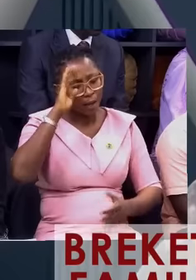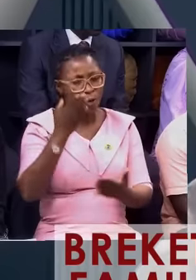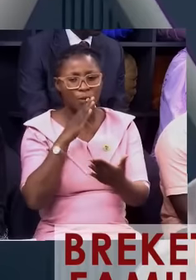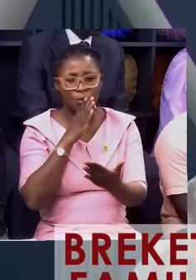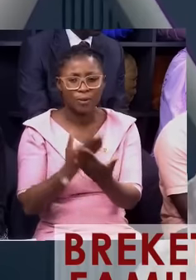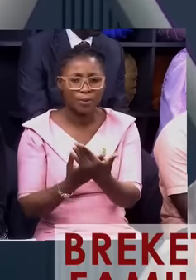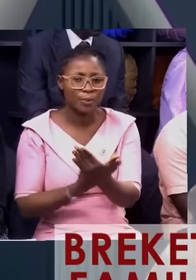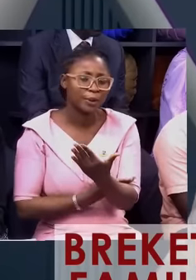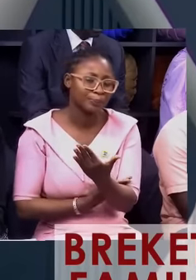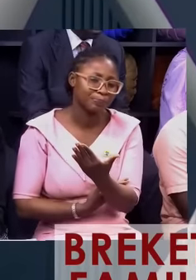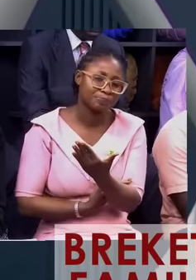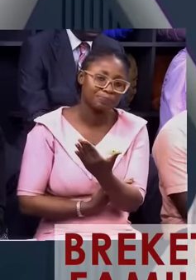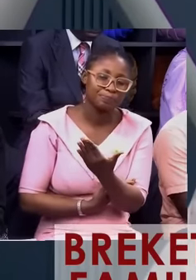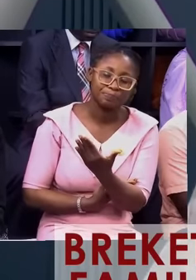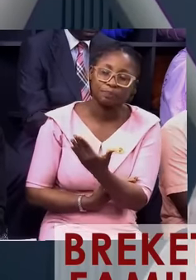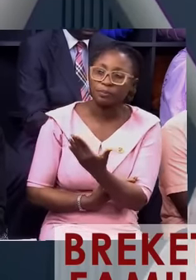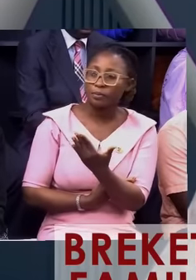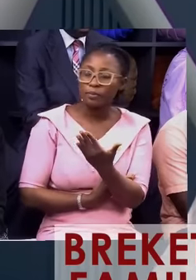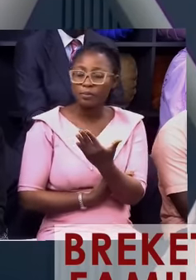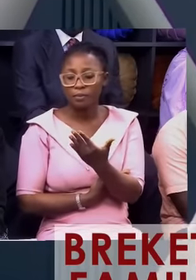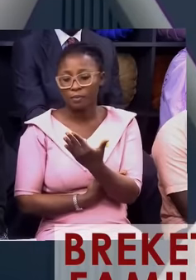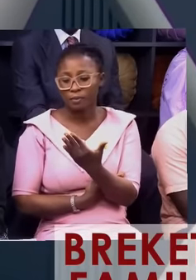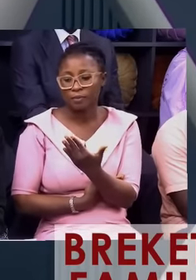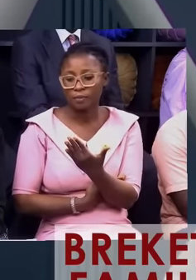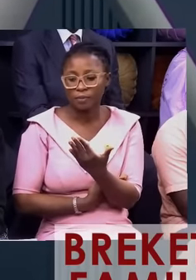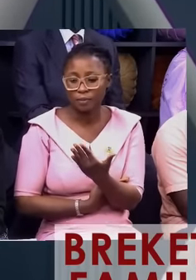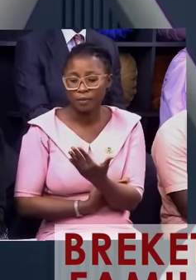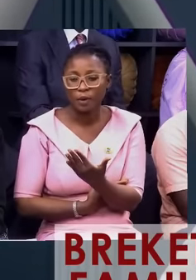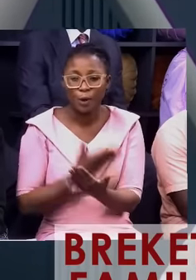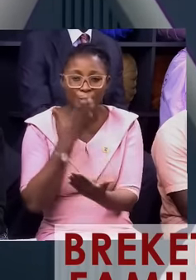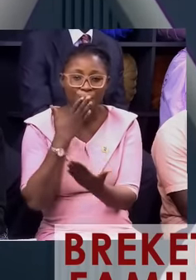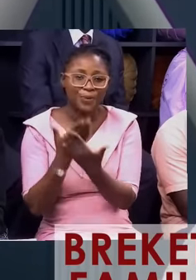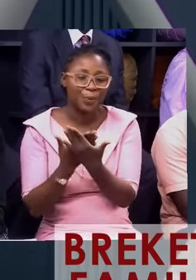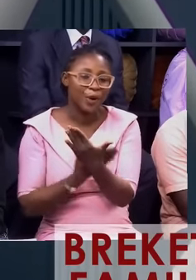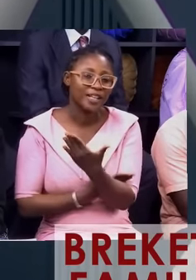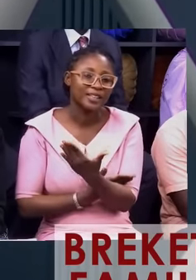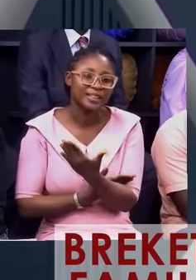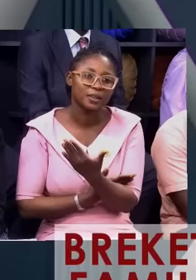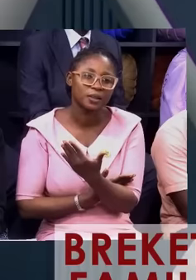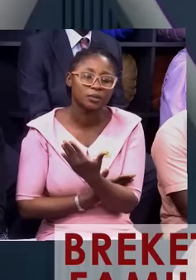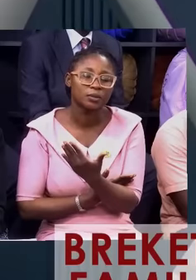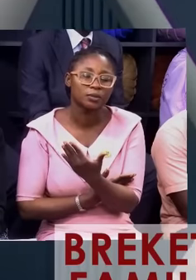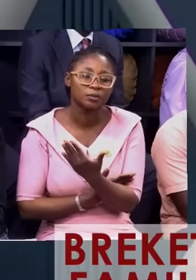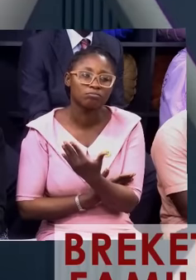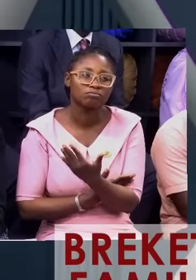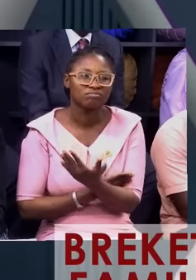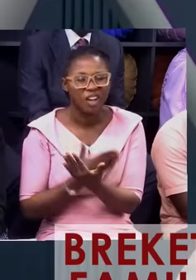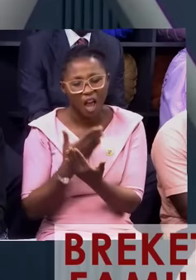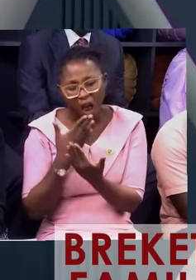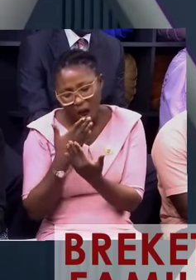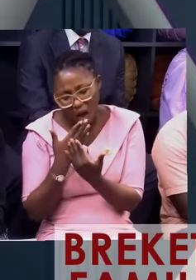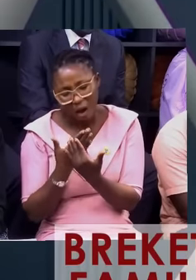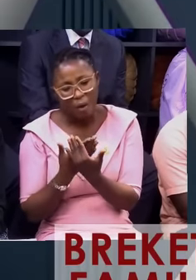good morning good morning good